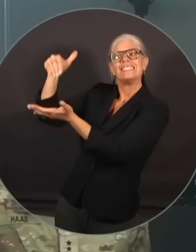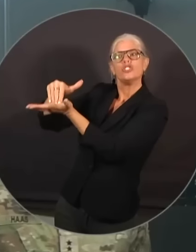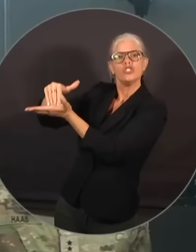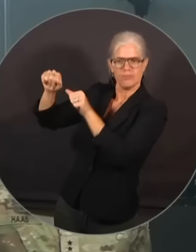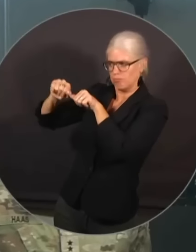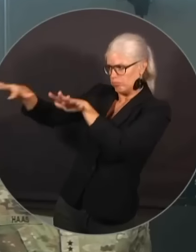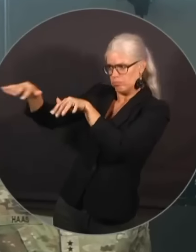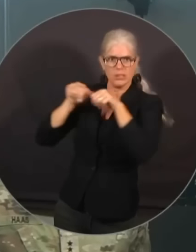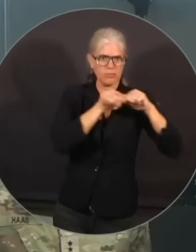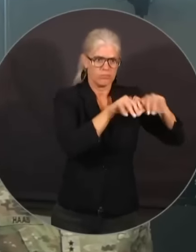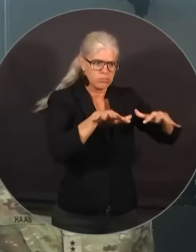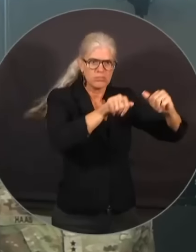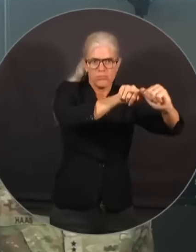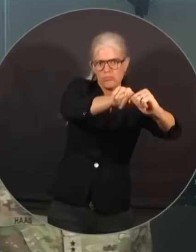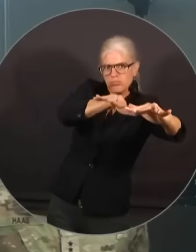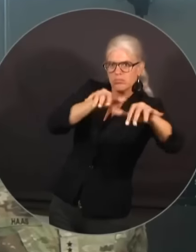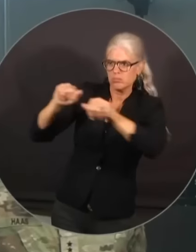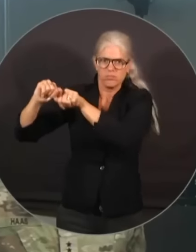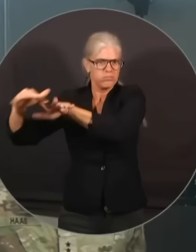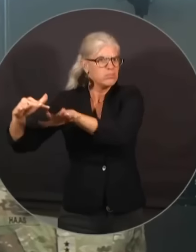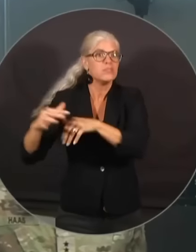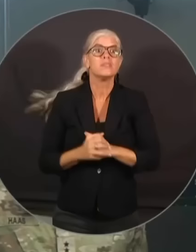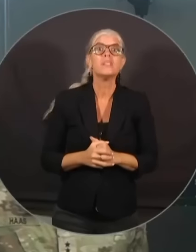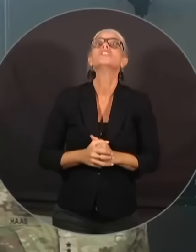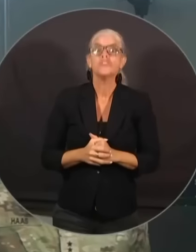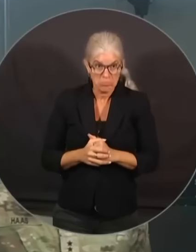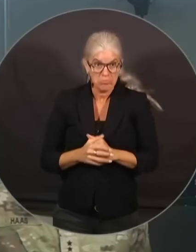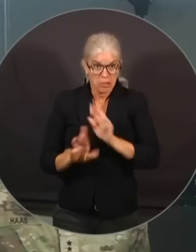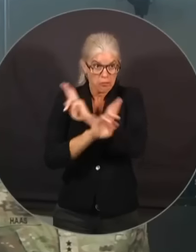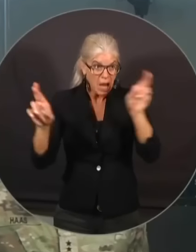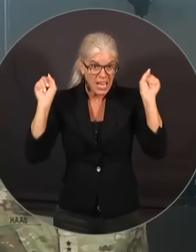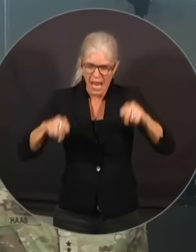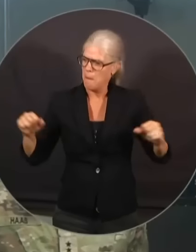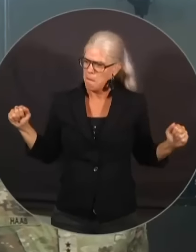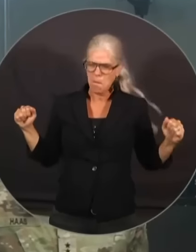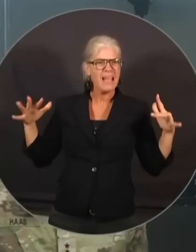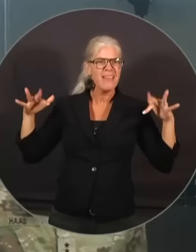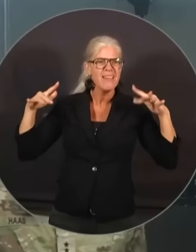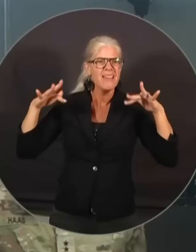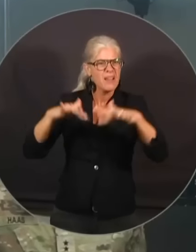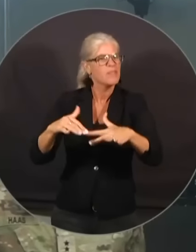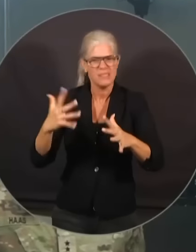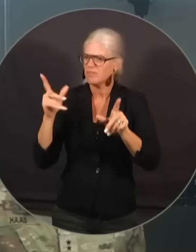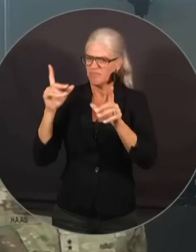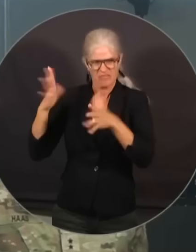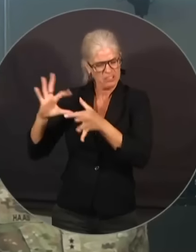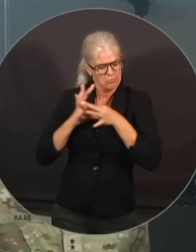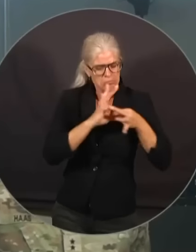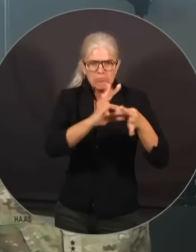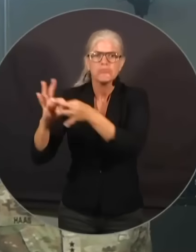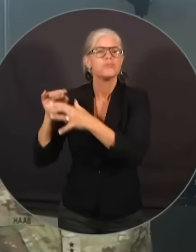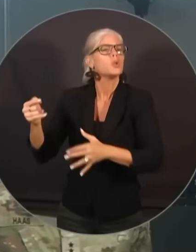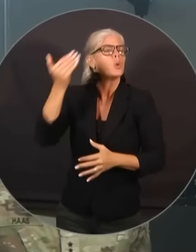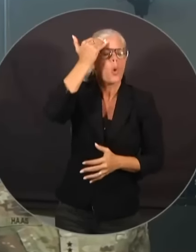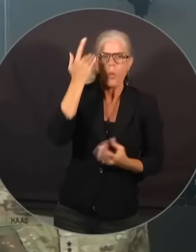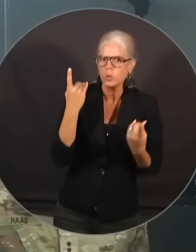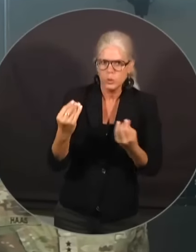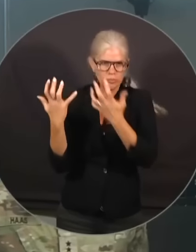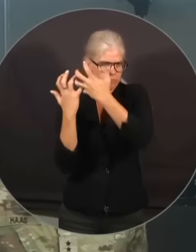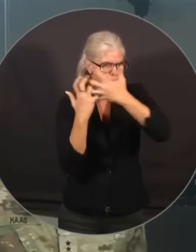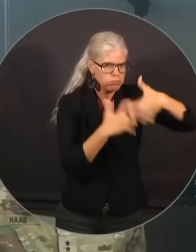hardened buildings, and then they'll start working themselves out there outward from there as teams of state agencies to successfully get to where we